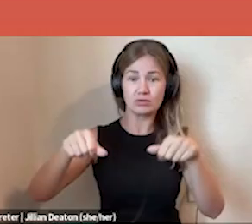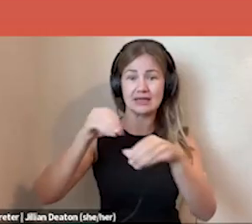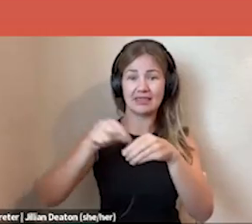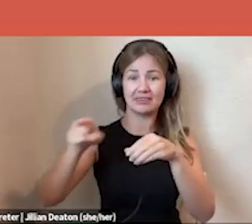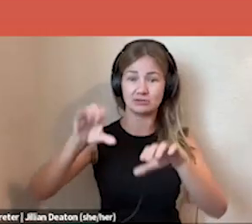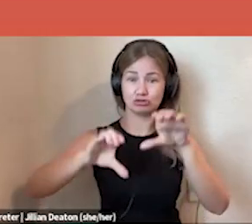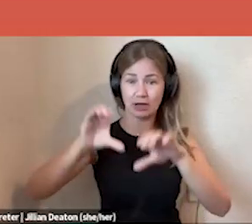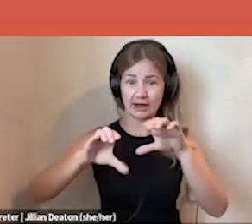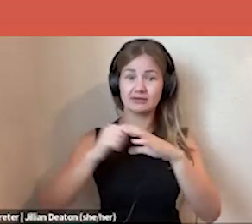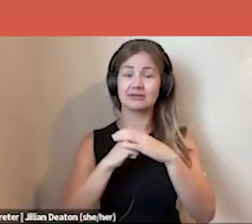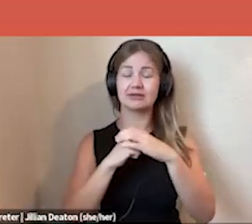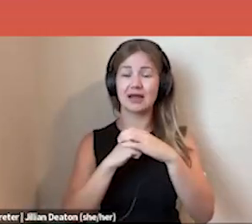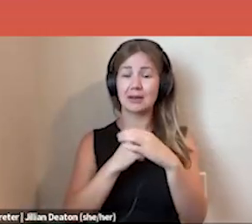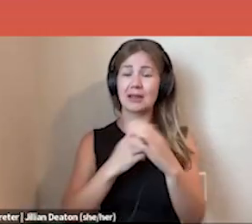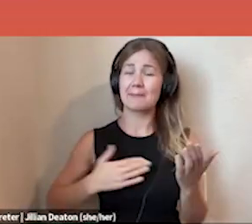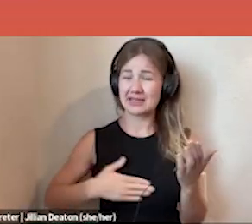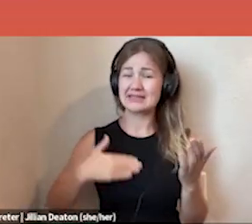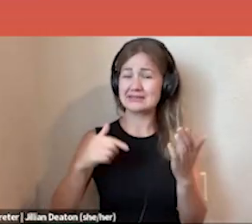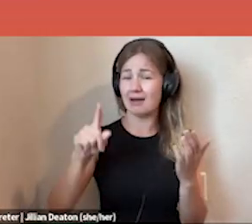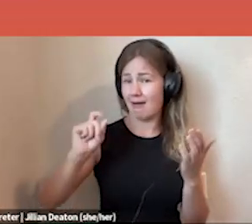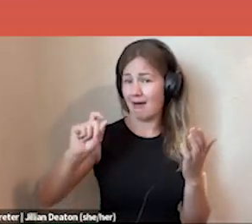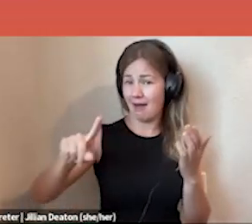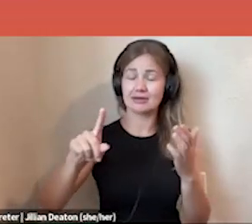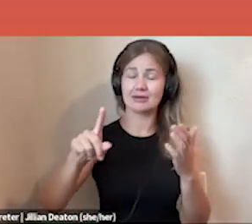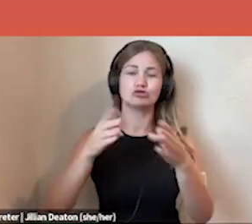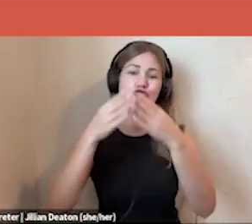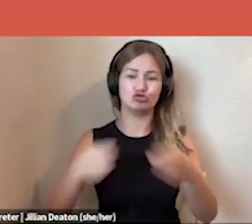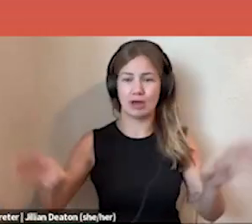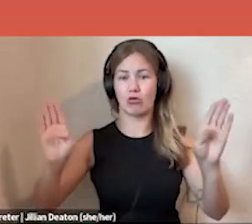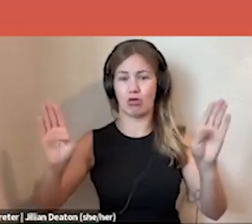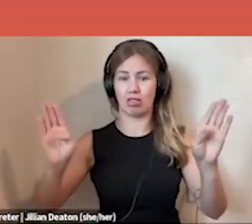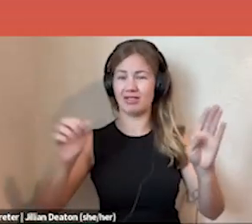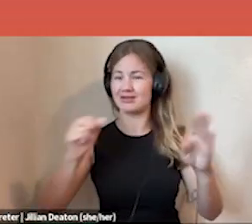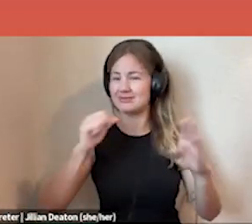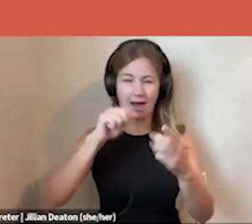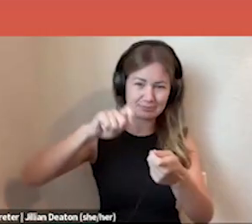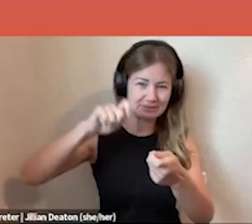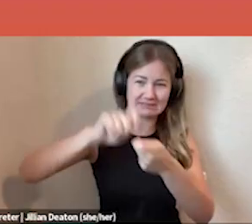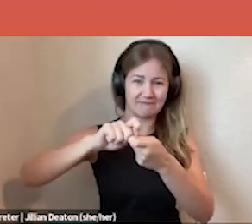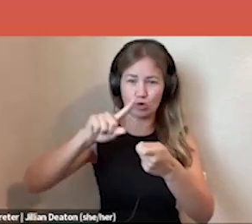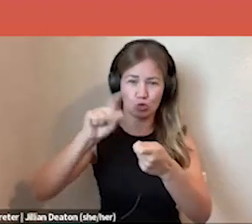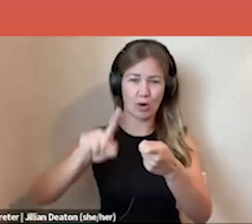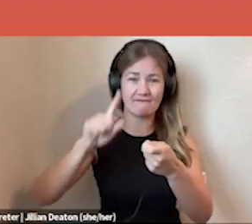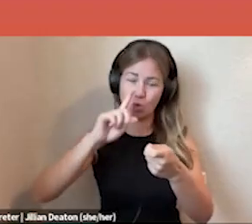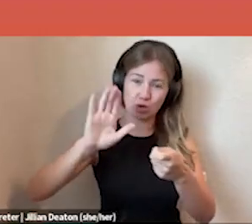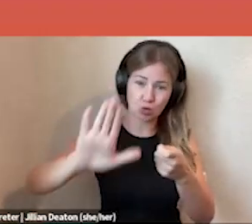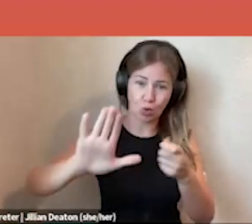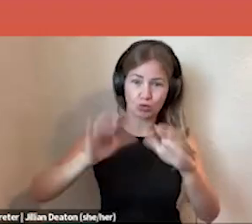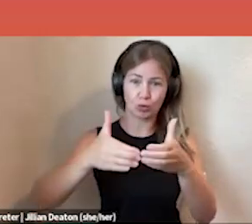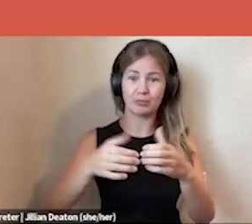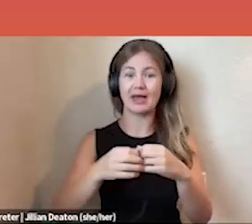ask general questions, not questions specific to your organization or group. Please do not use the raise your hand